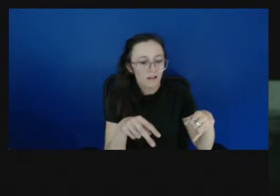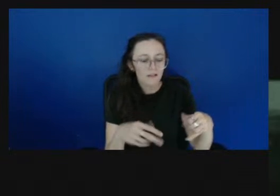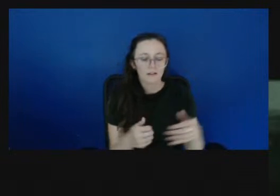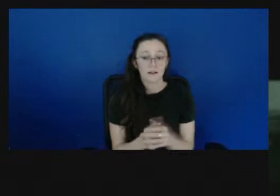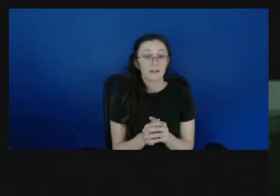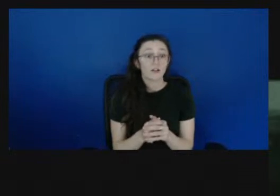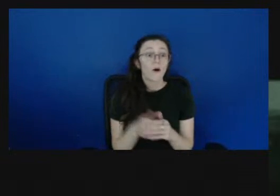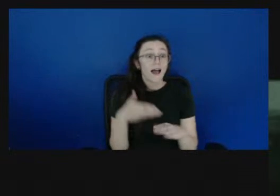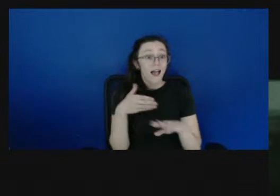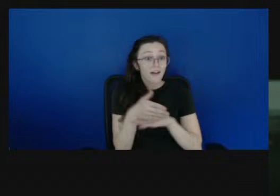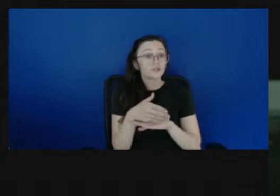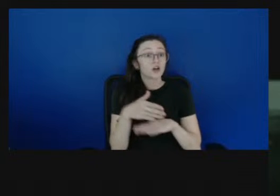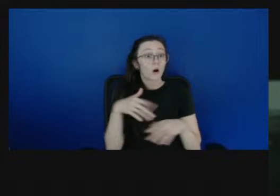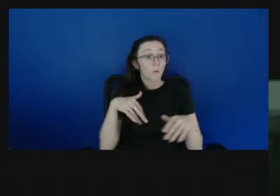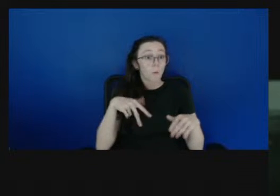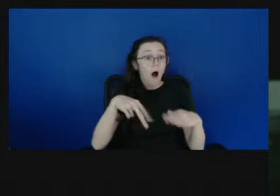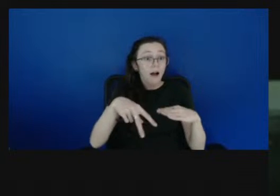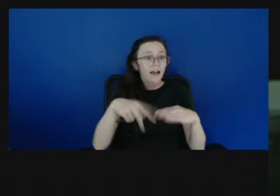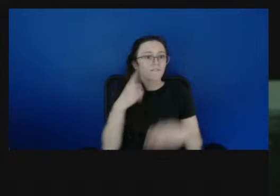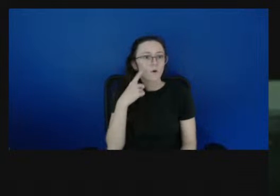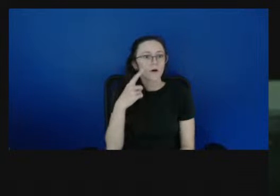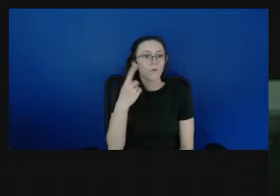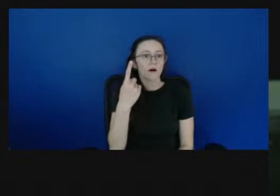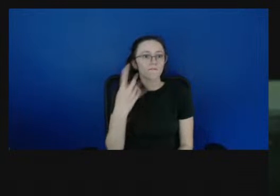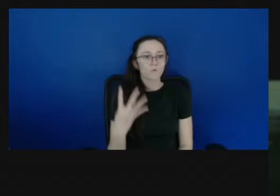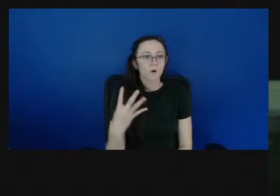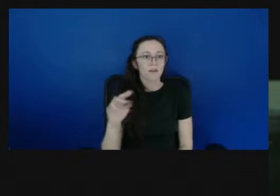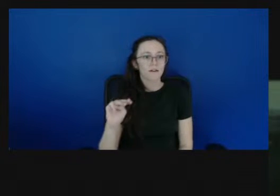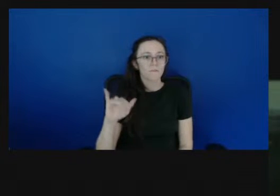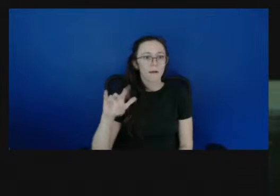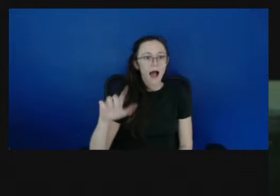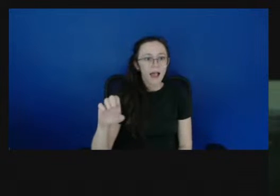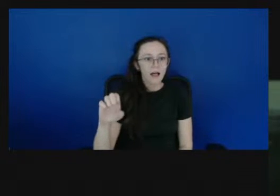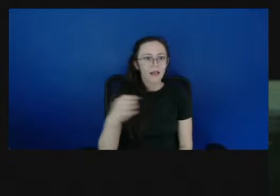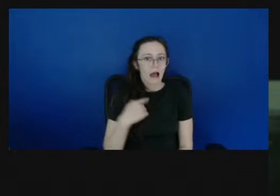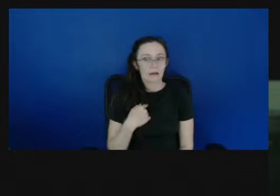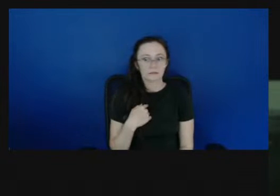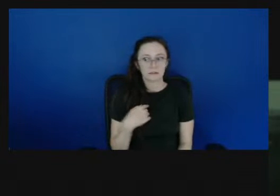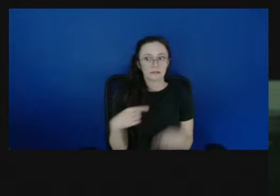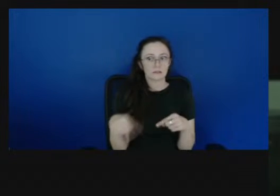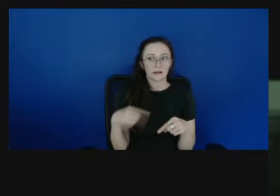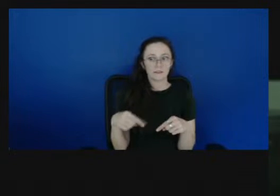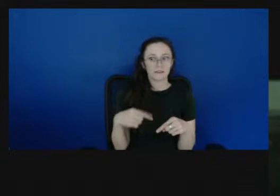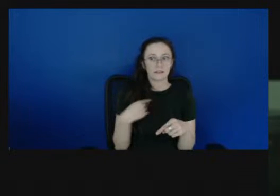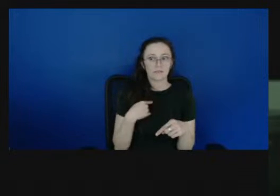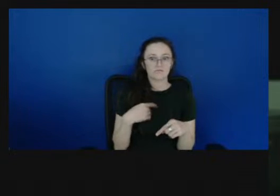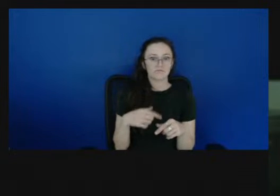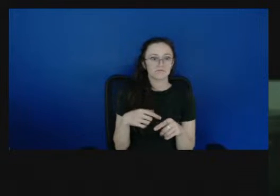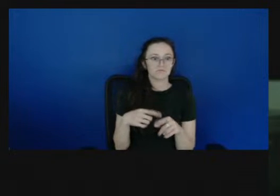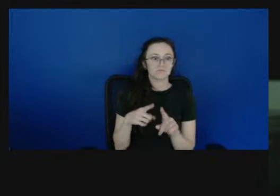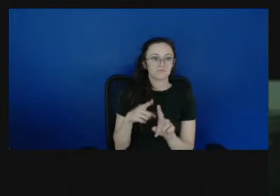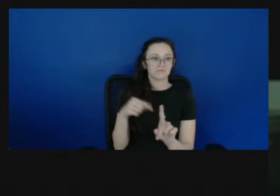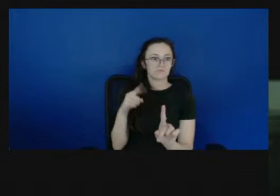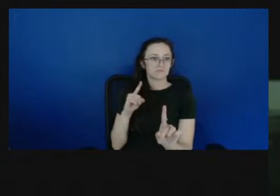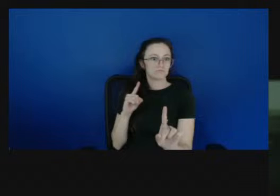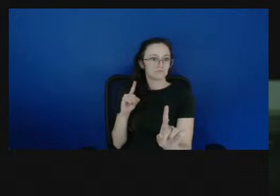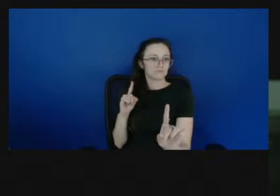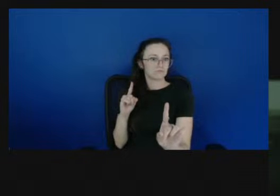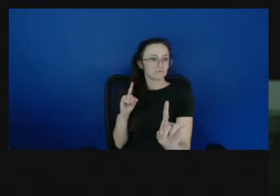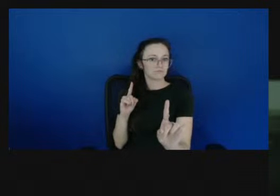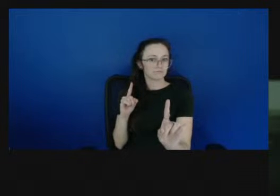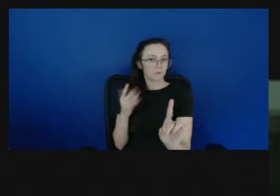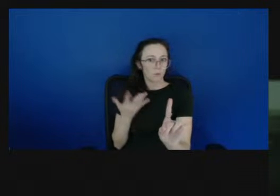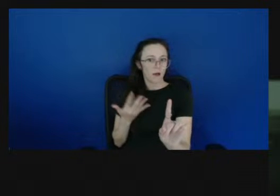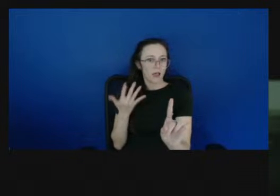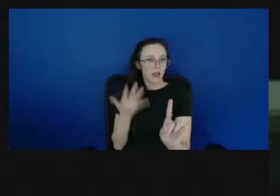walking toward the pit for about a quarter mile, I got nervous and wouldn't go any further, so I sat down there to wait and let them go. I waited a half